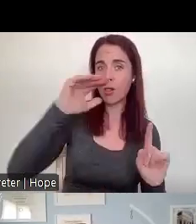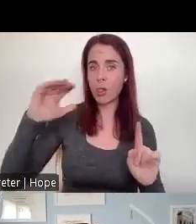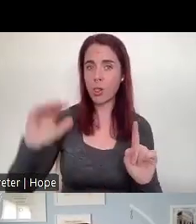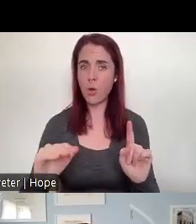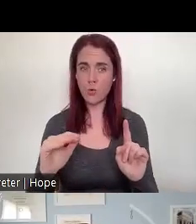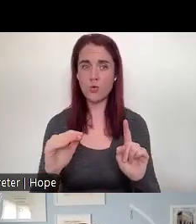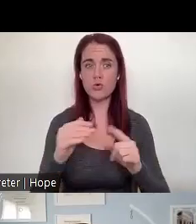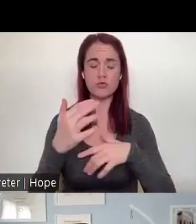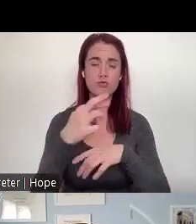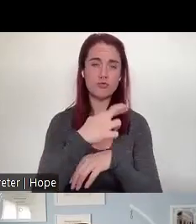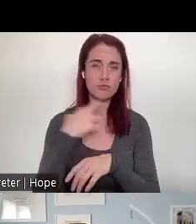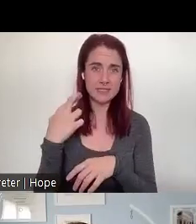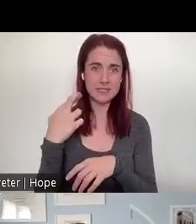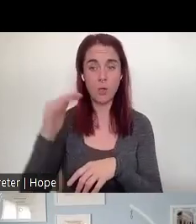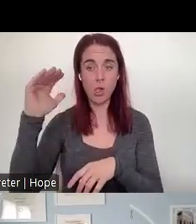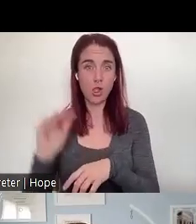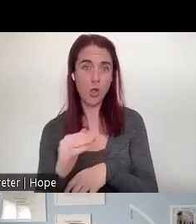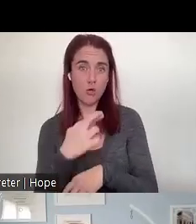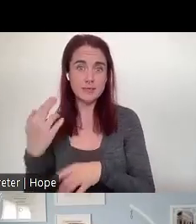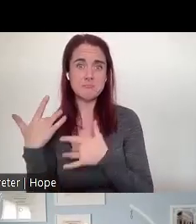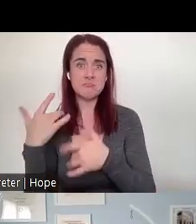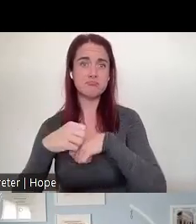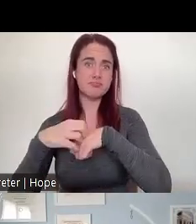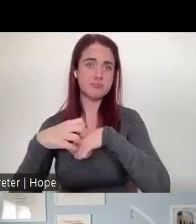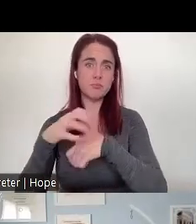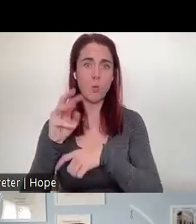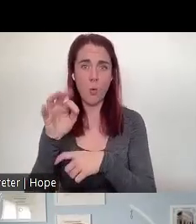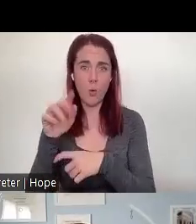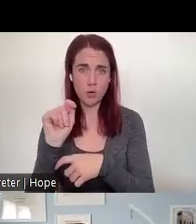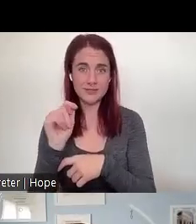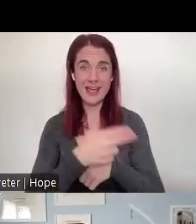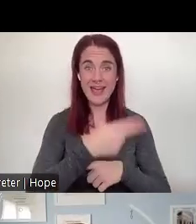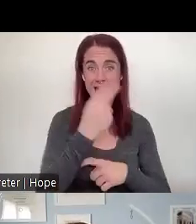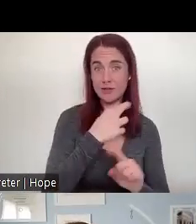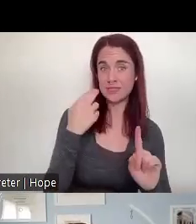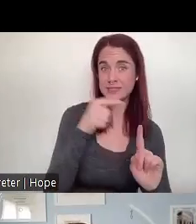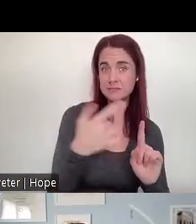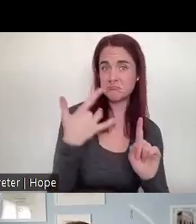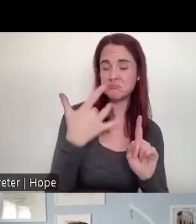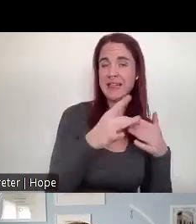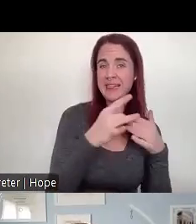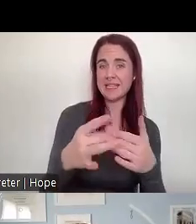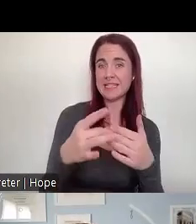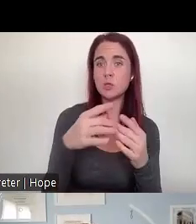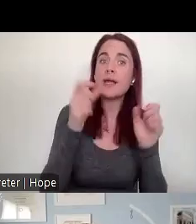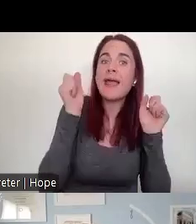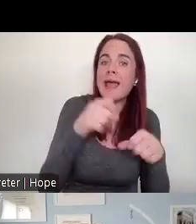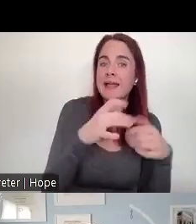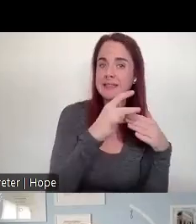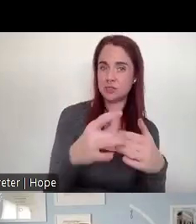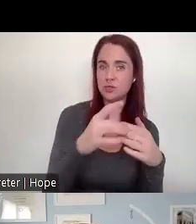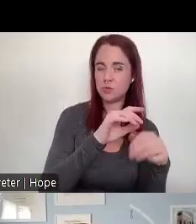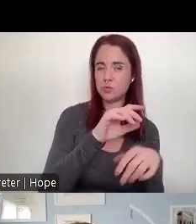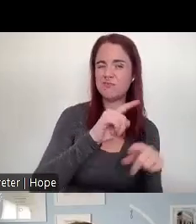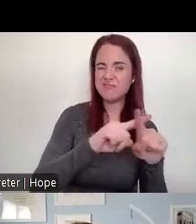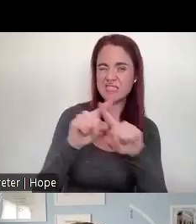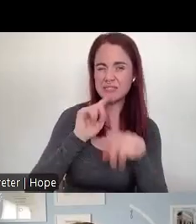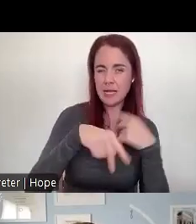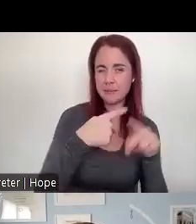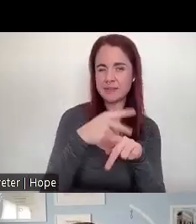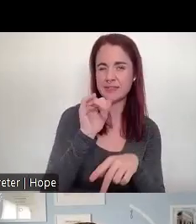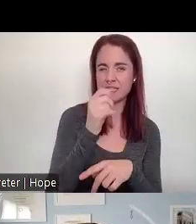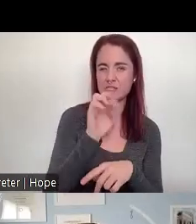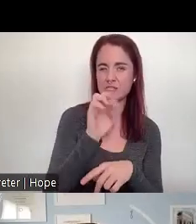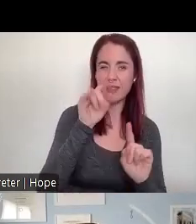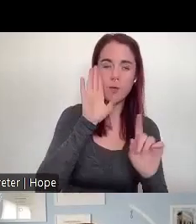lower risk types usually causing warts, while the higher risk types can lead to cervical and other types of cancer, where we will focus